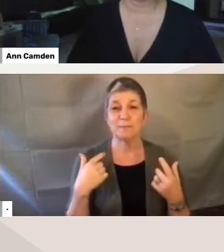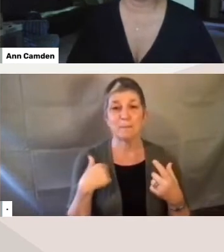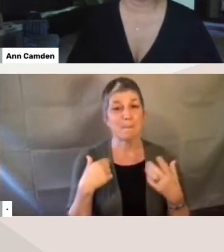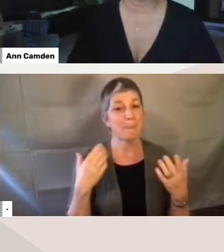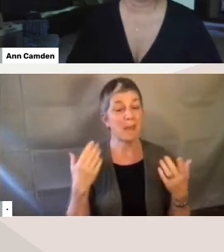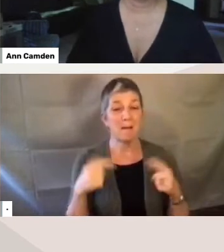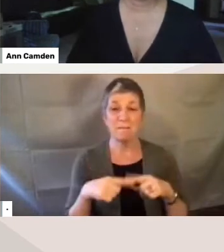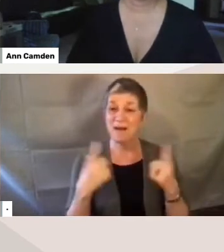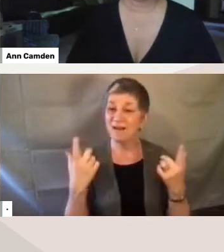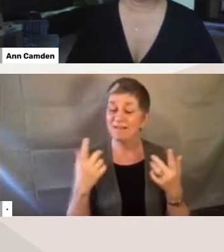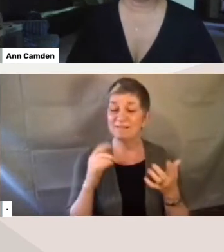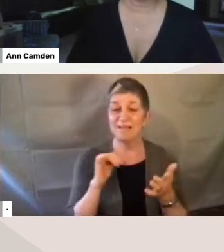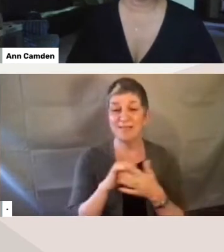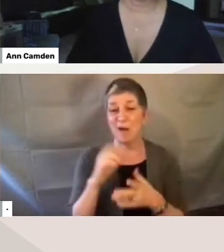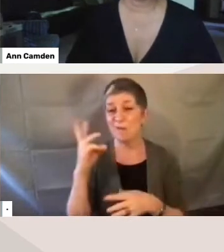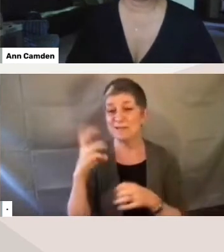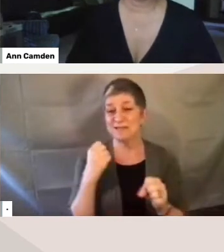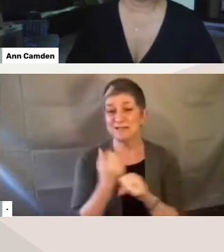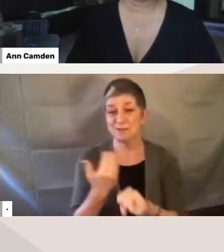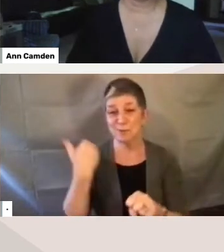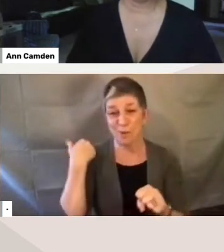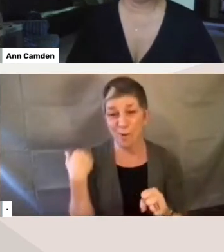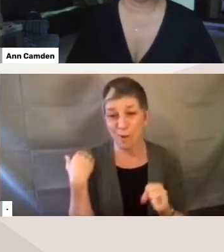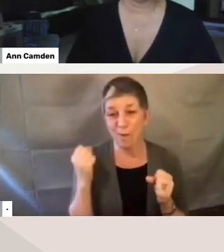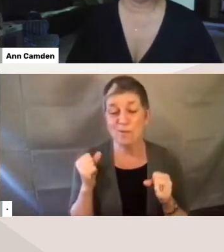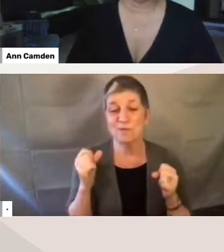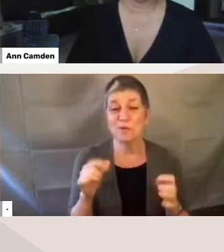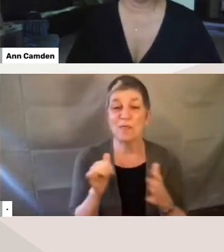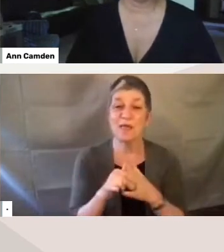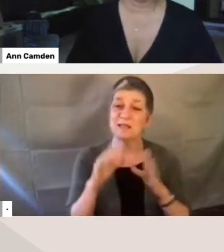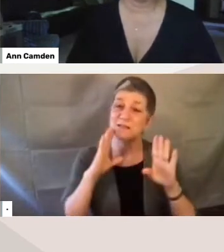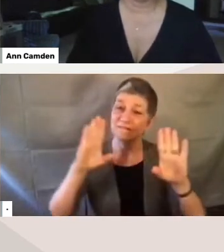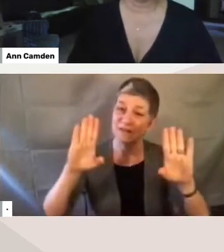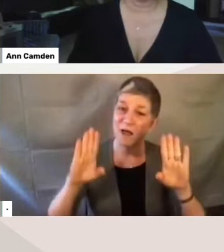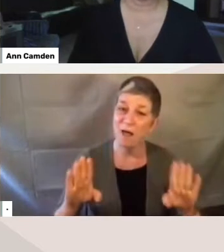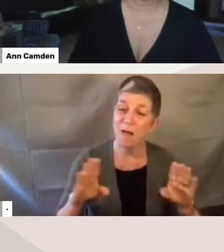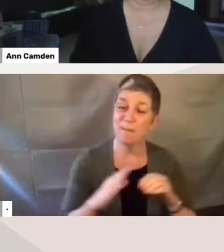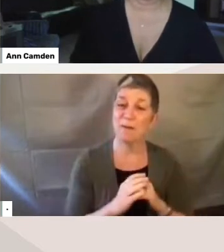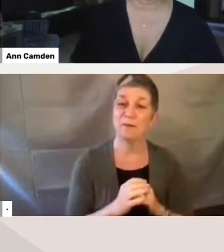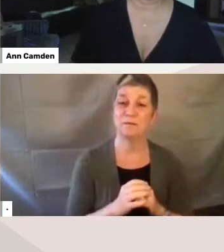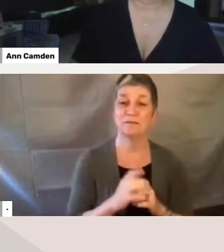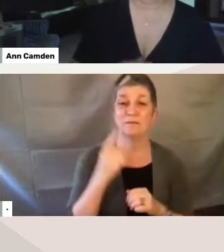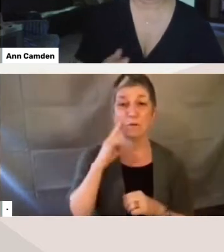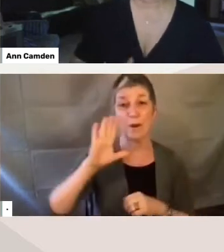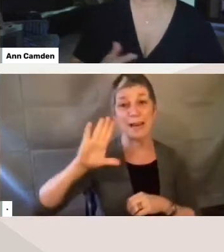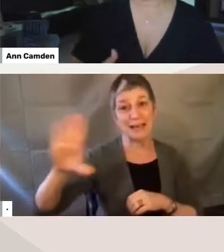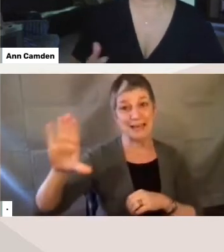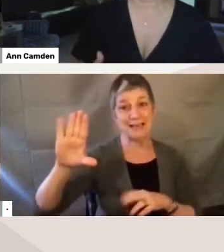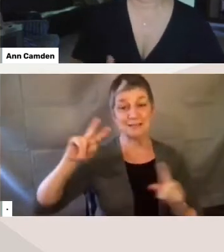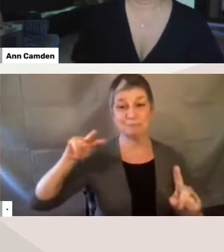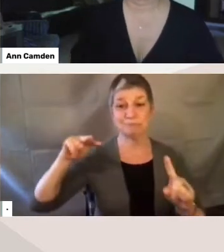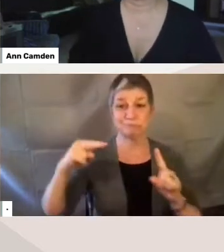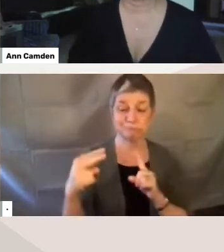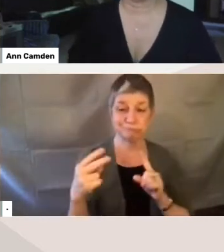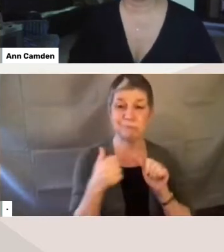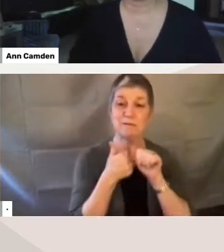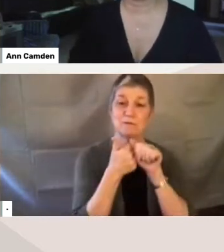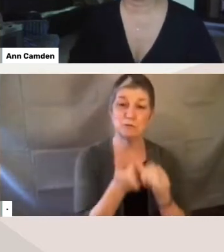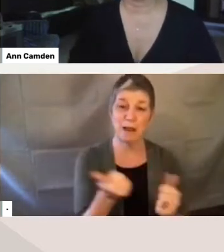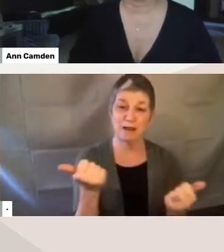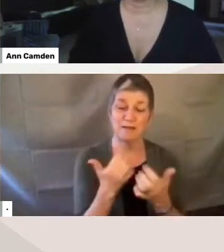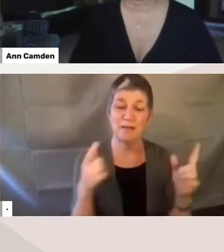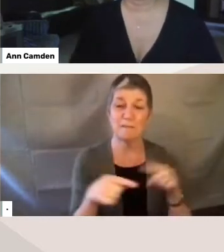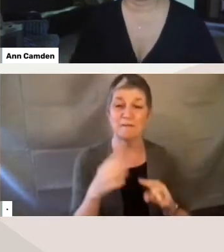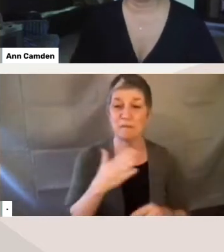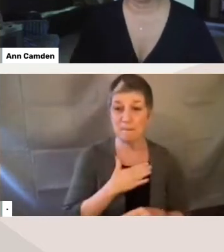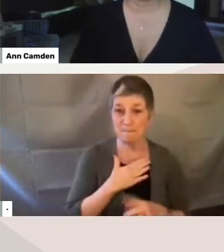another 6 years, so that's pretty phenomenal in his world of tracking everything. But in my